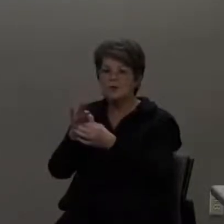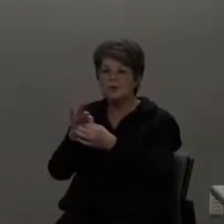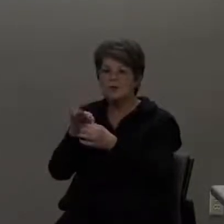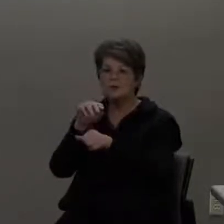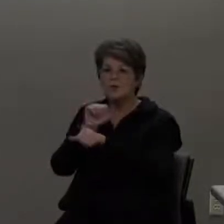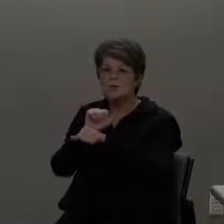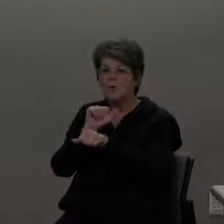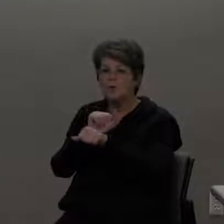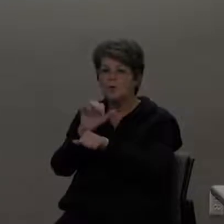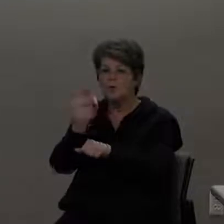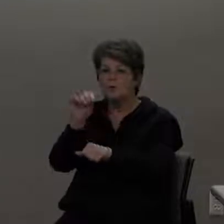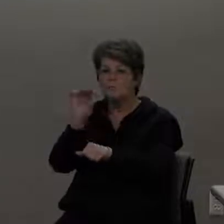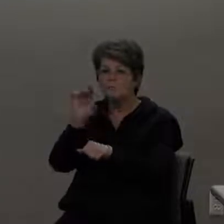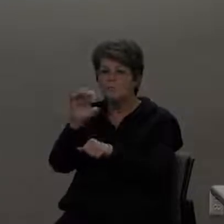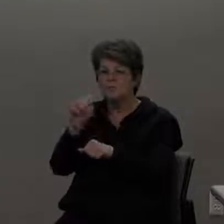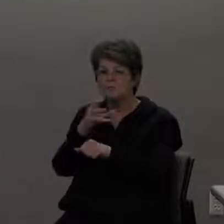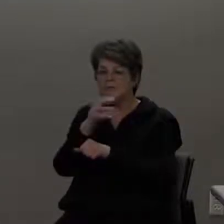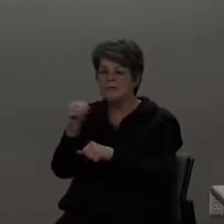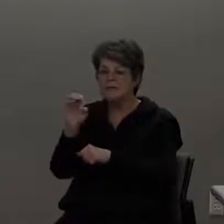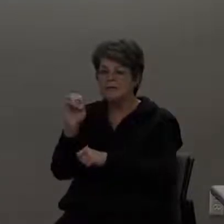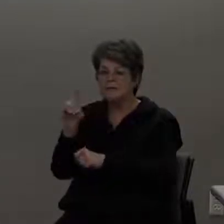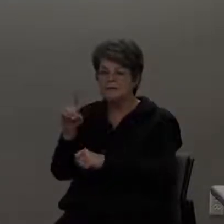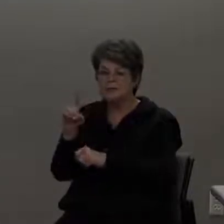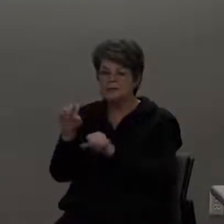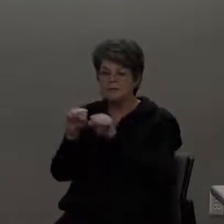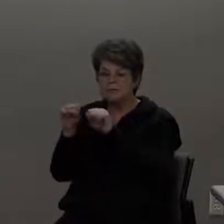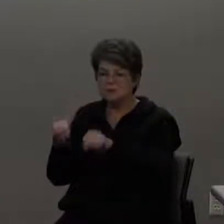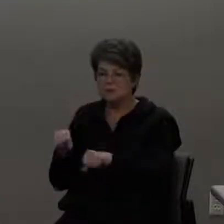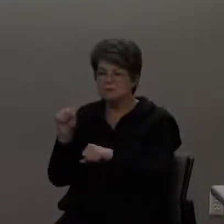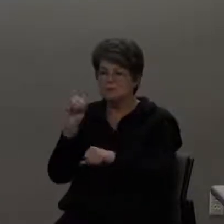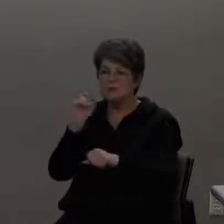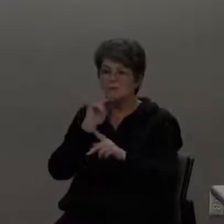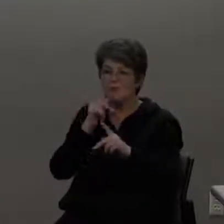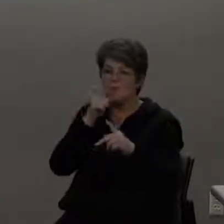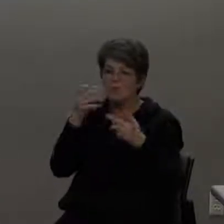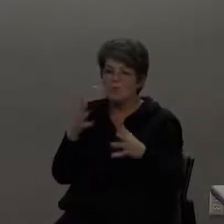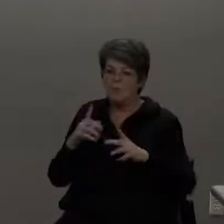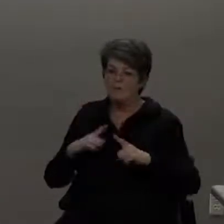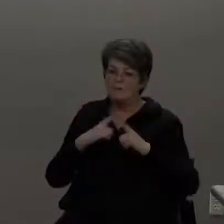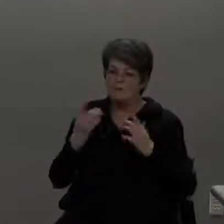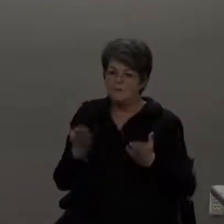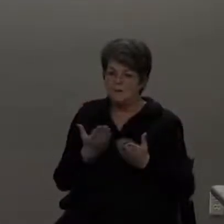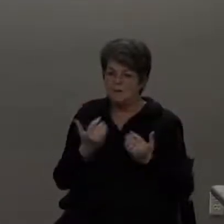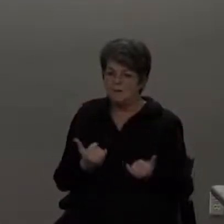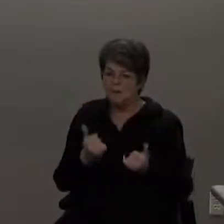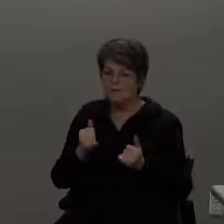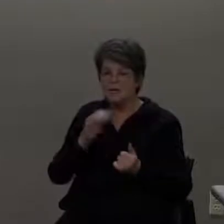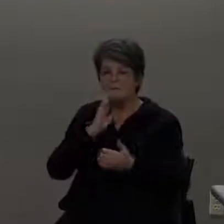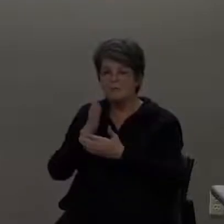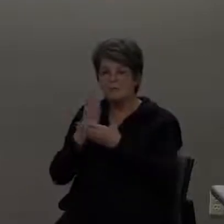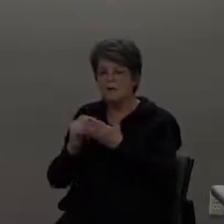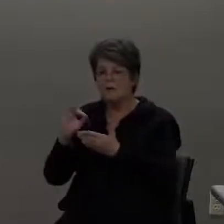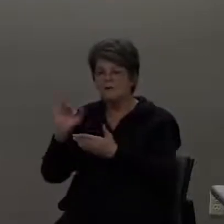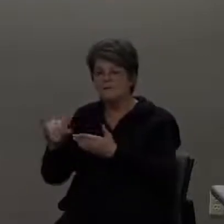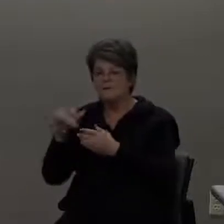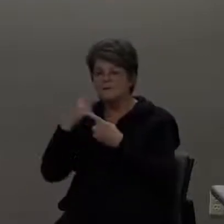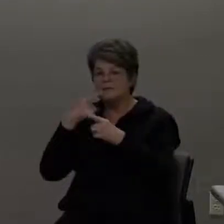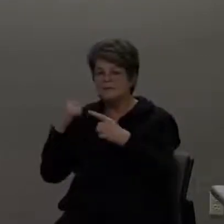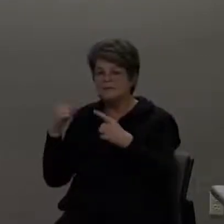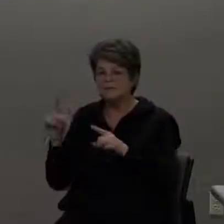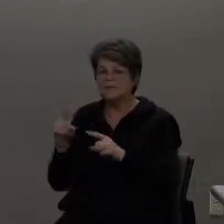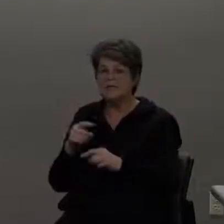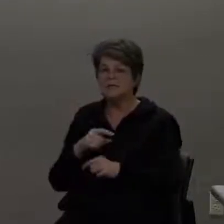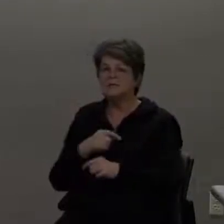the workforce and education systems so folks that already live here now can be part of that success. So that is